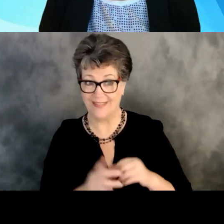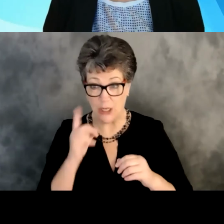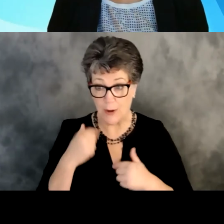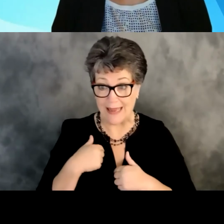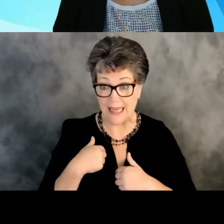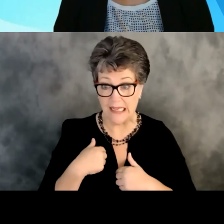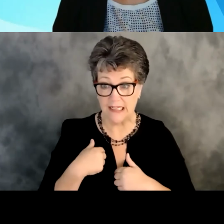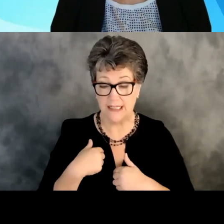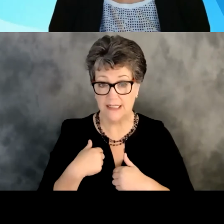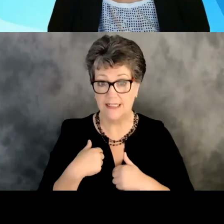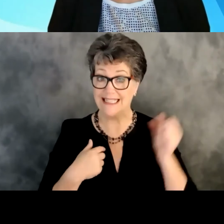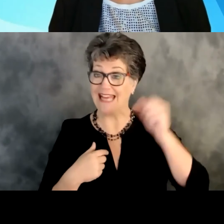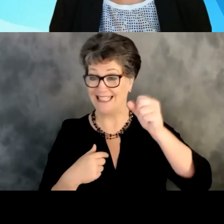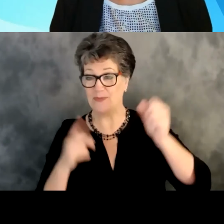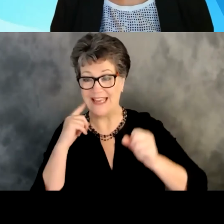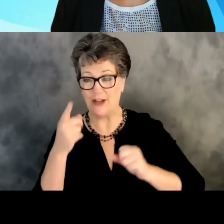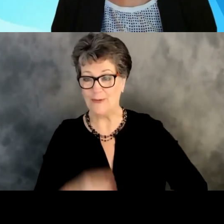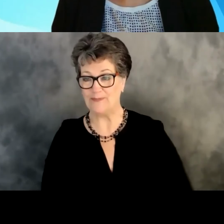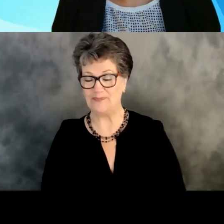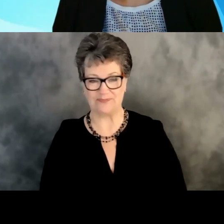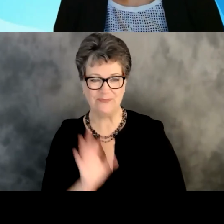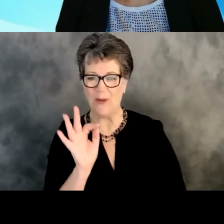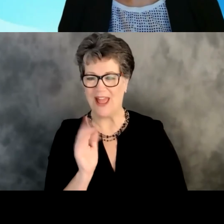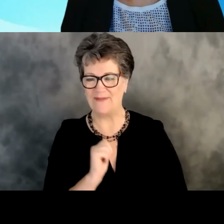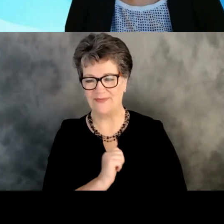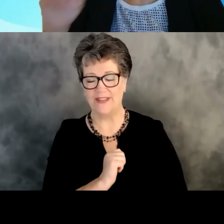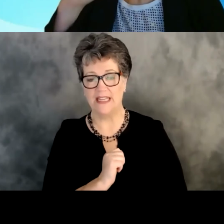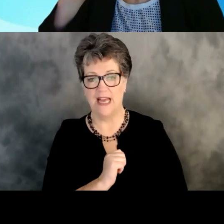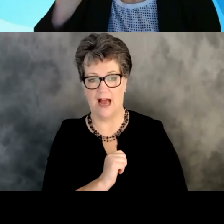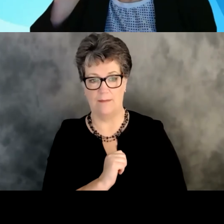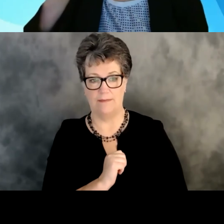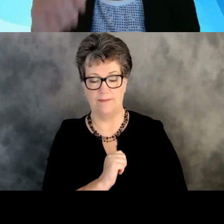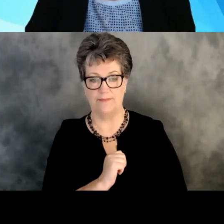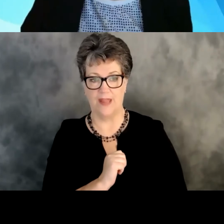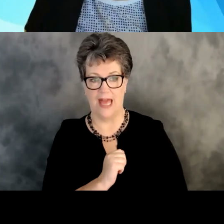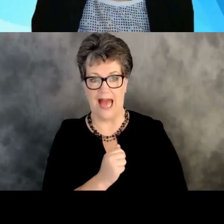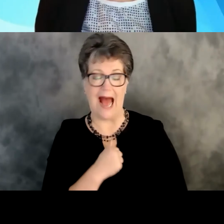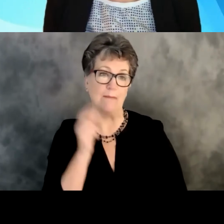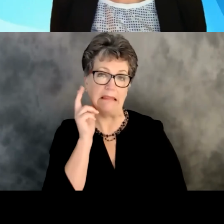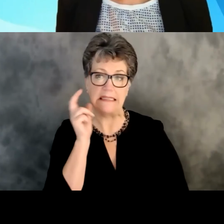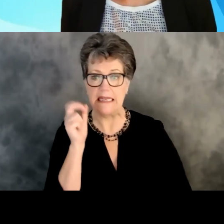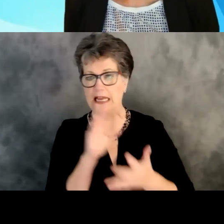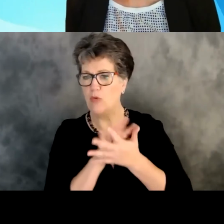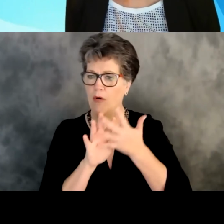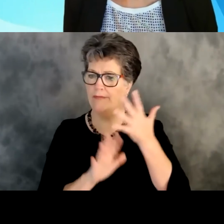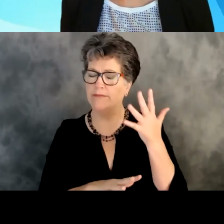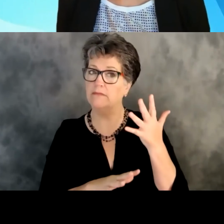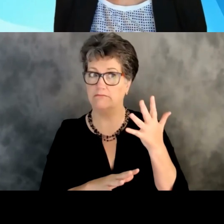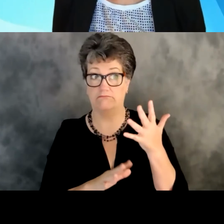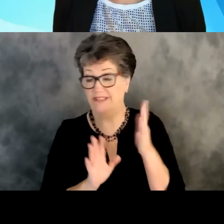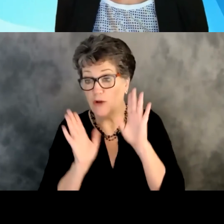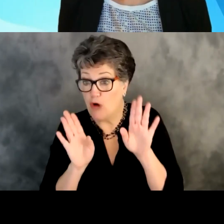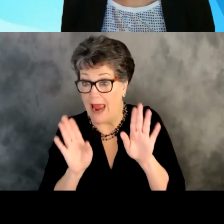me? Yep, we can hear you. Okay, I'm listening to all this and it sounds great,